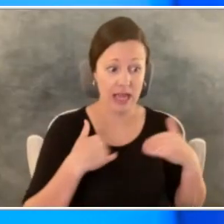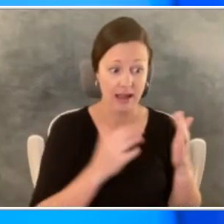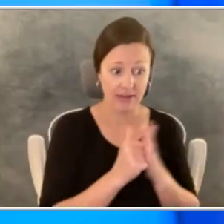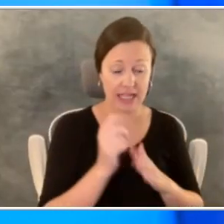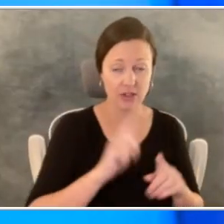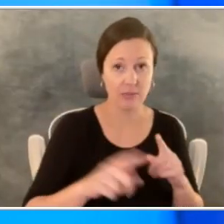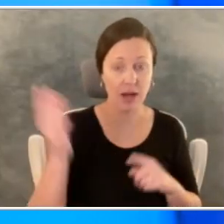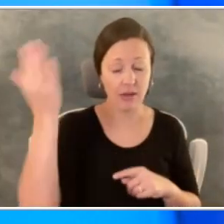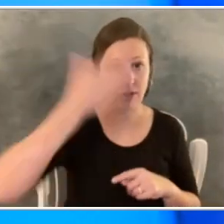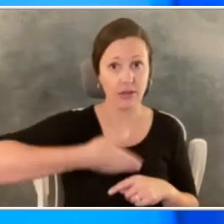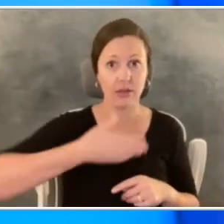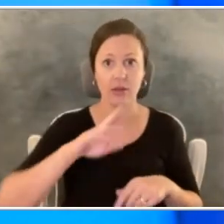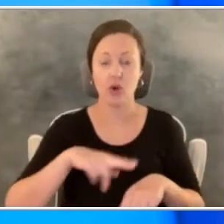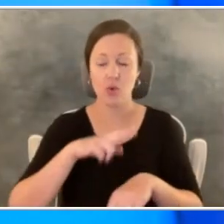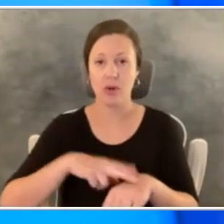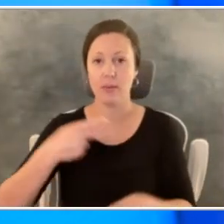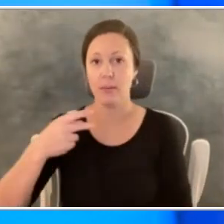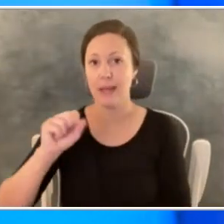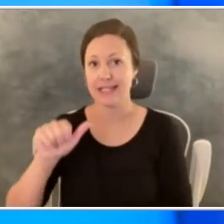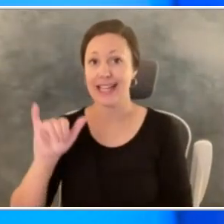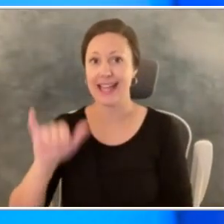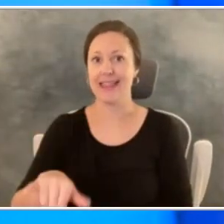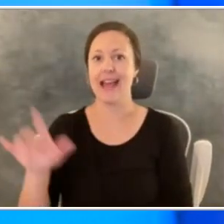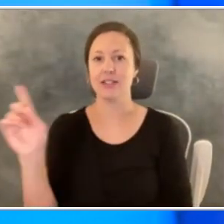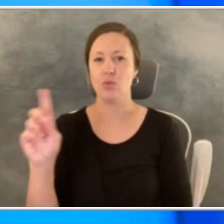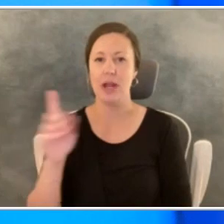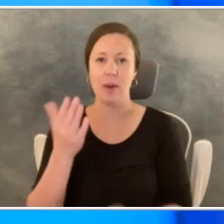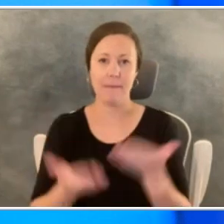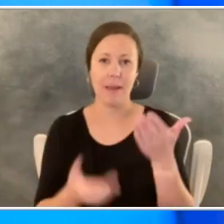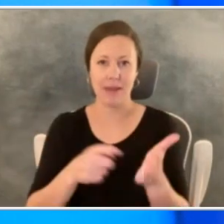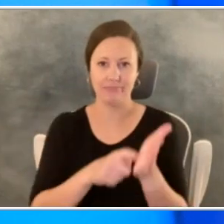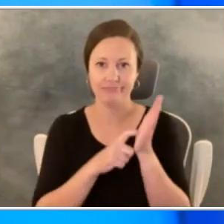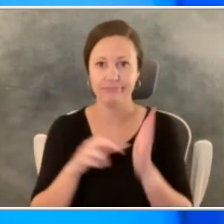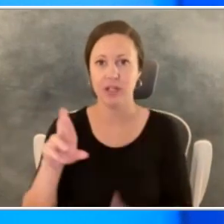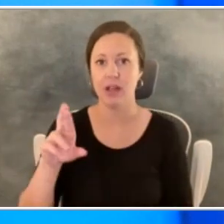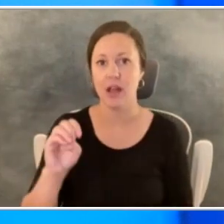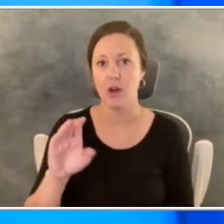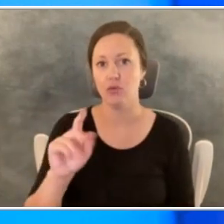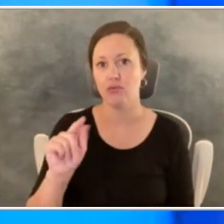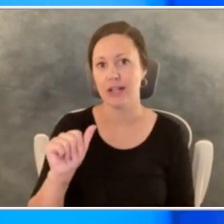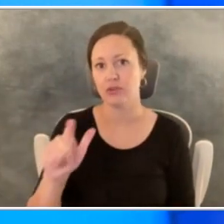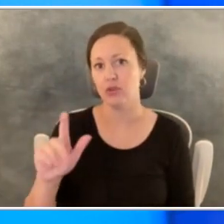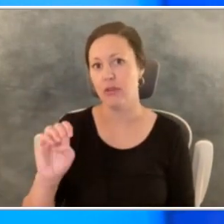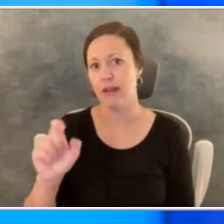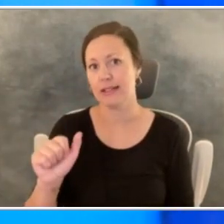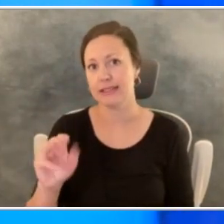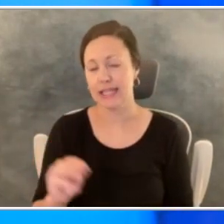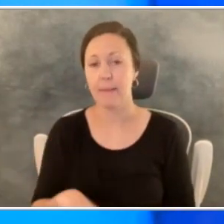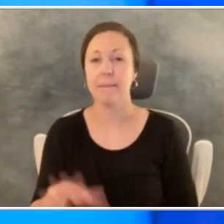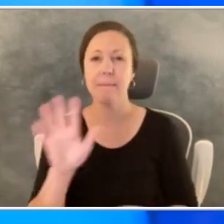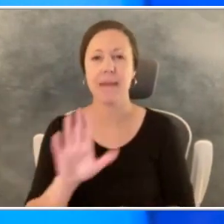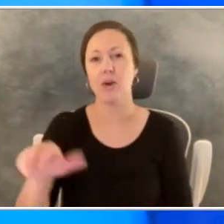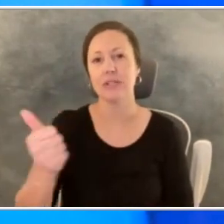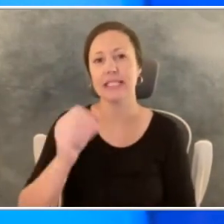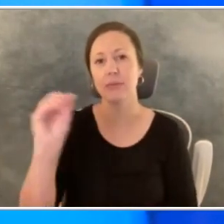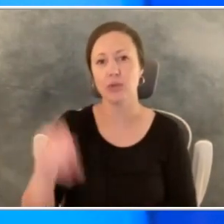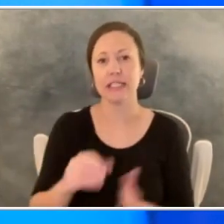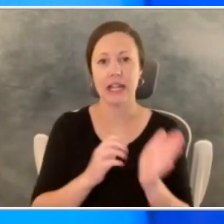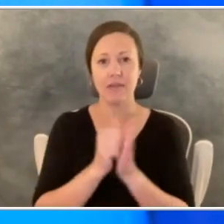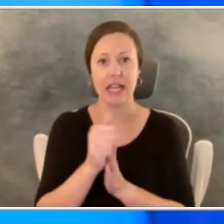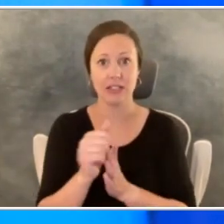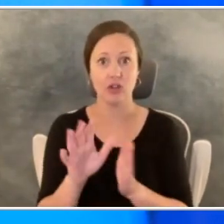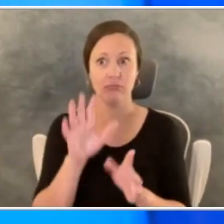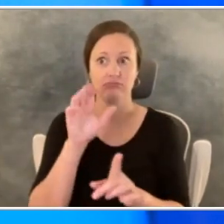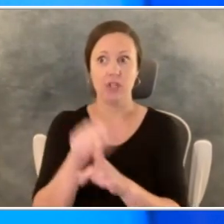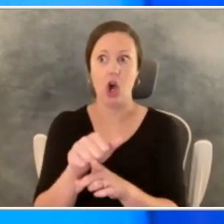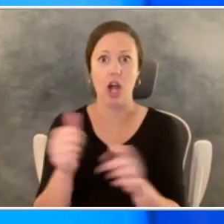where the digital rectal exam can come from. About 10% of prostate cancer is actually caught on digital rectal exam when you